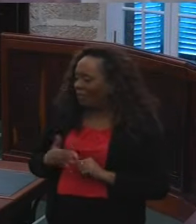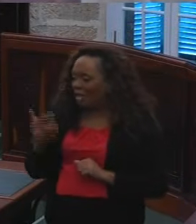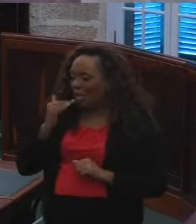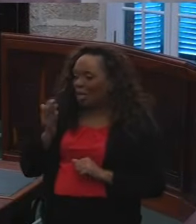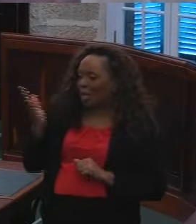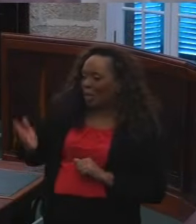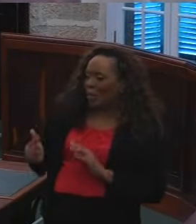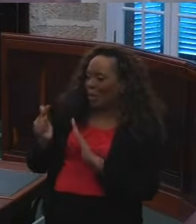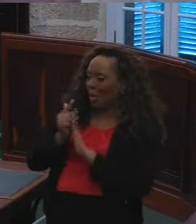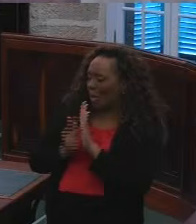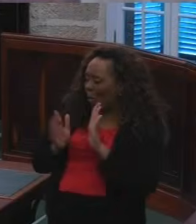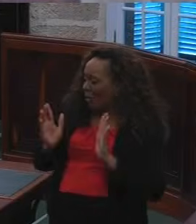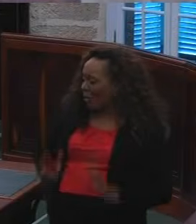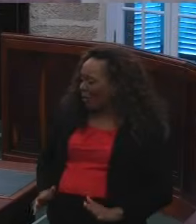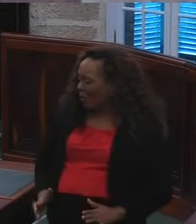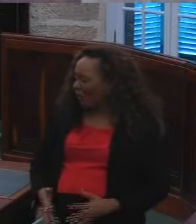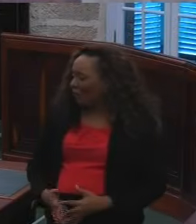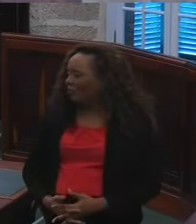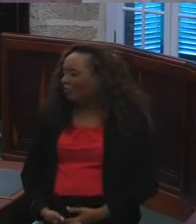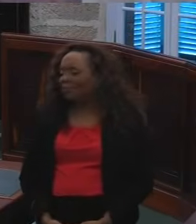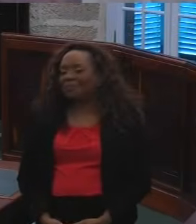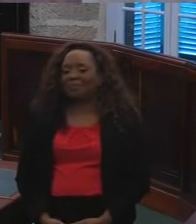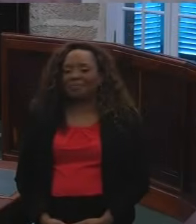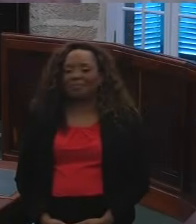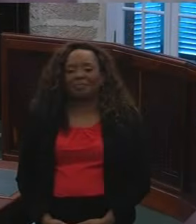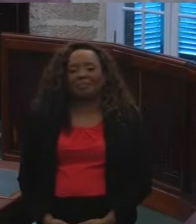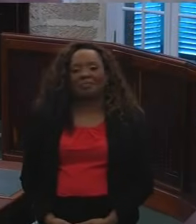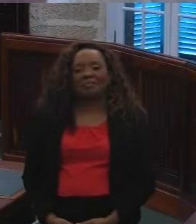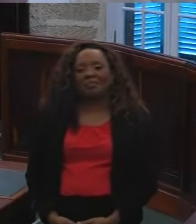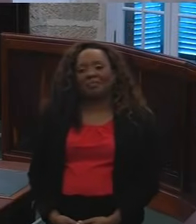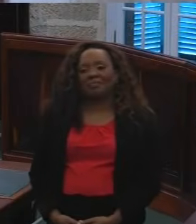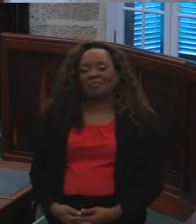lawyer from the school that is up in Arnold.